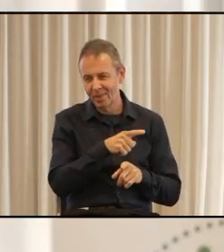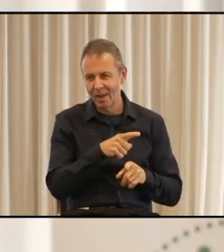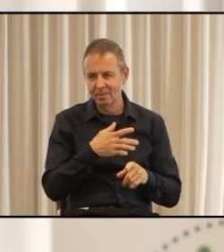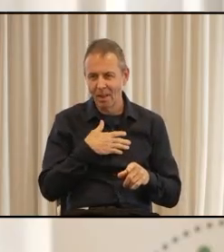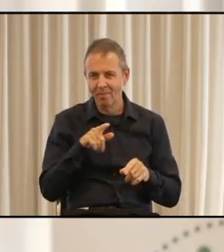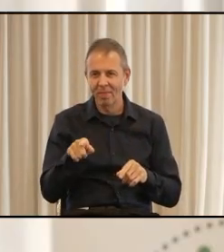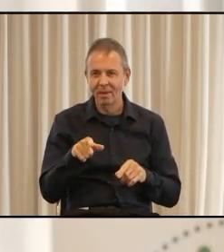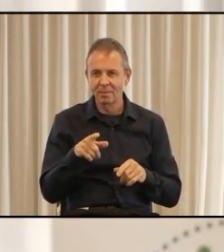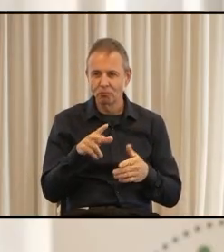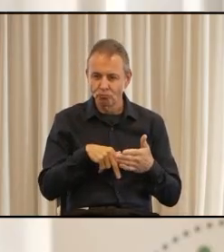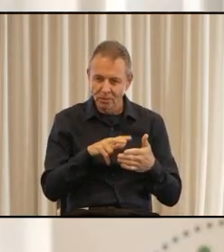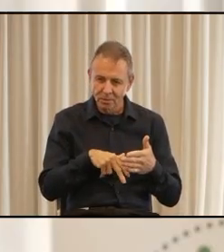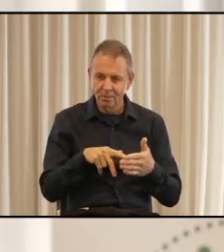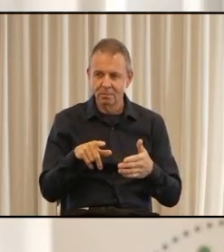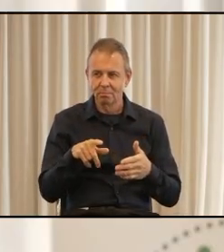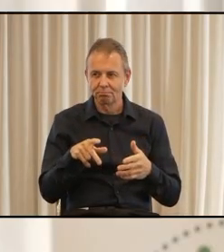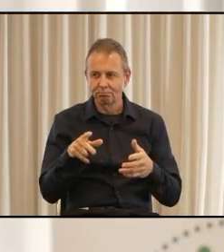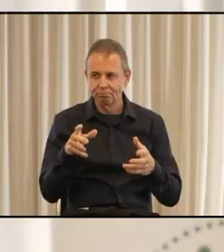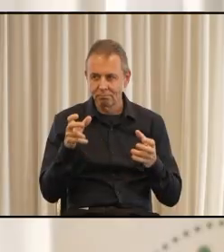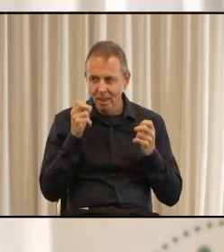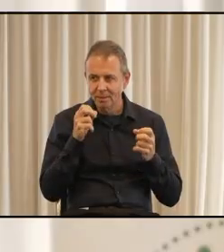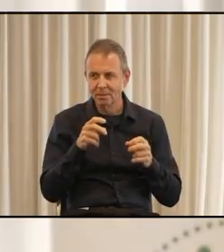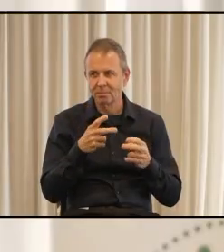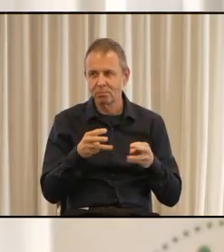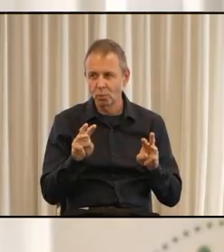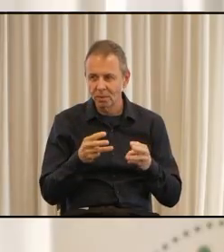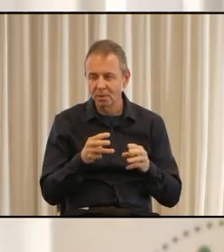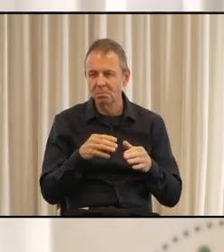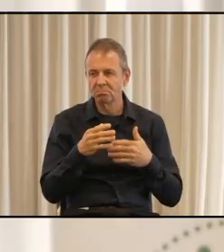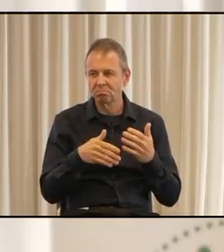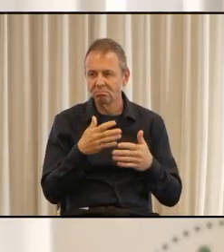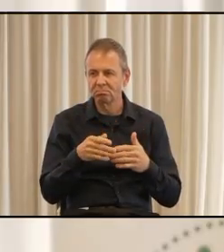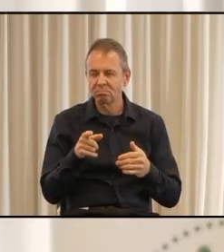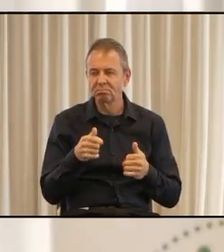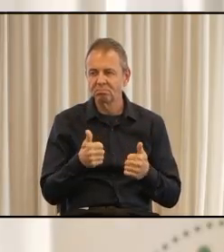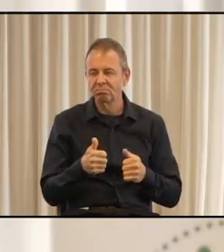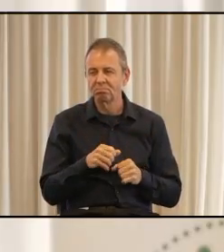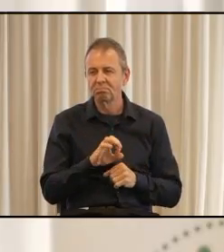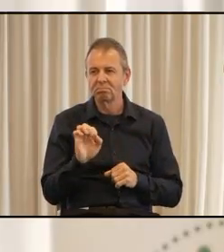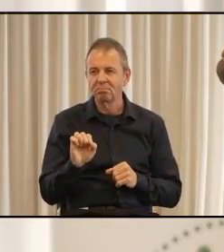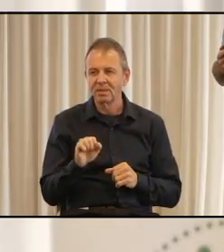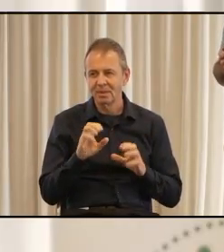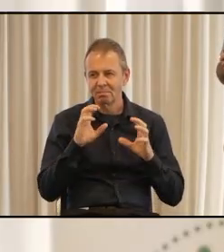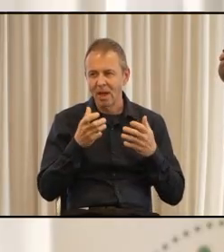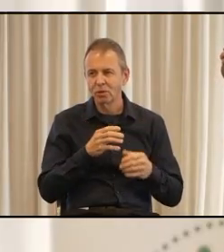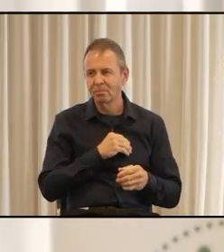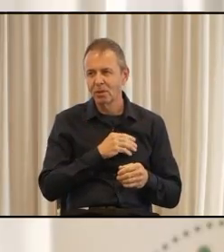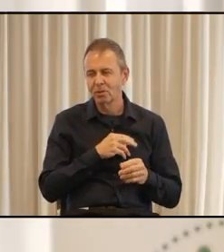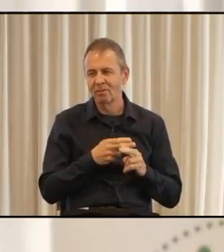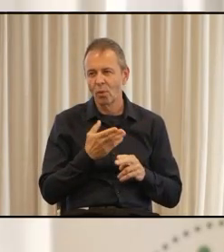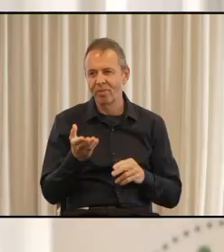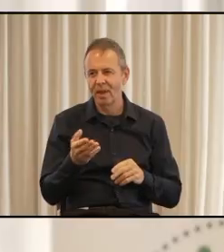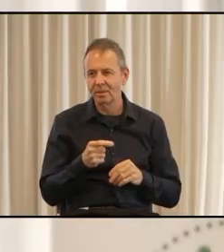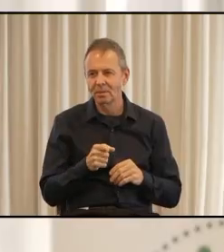books. He watches tons. He listens to the soundtracks of them. It's a real gift, a passion, a talent of his. And we had to think about